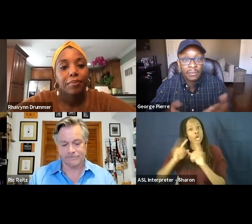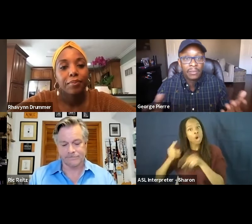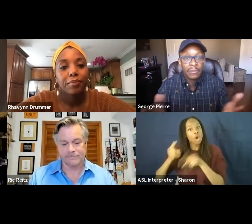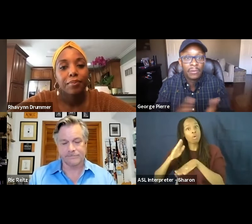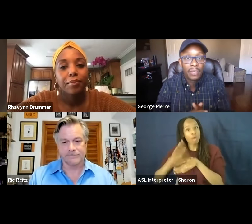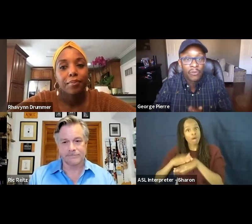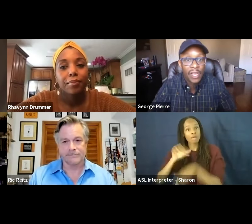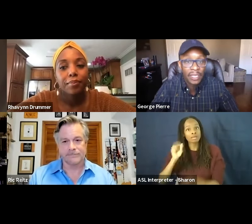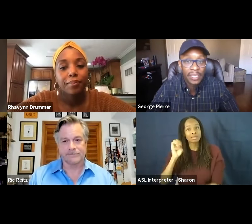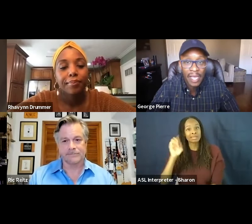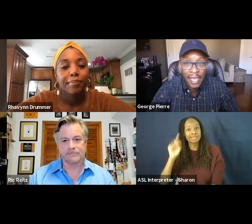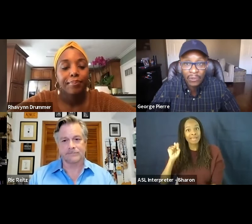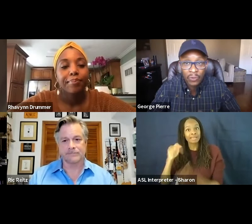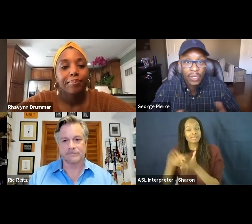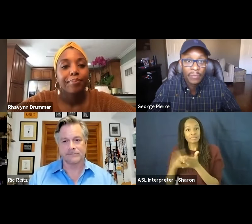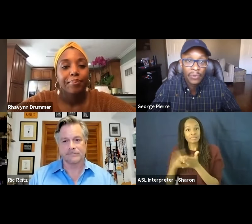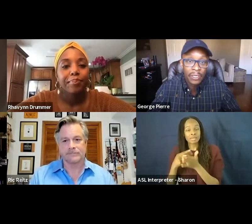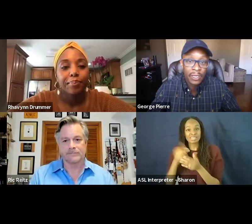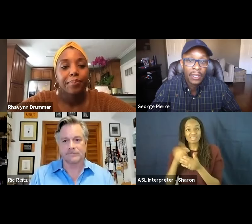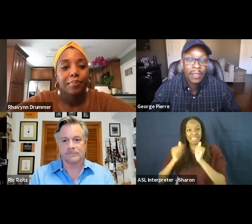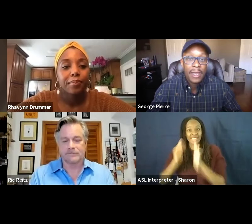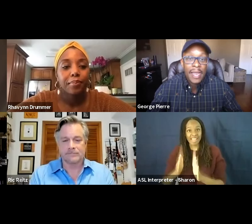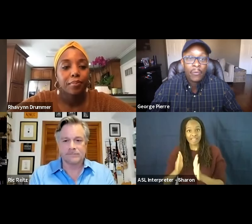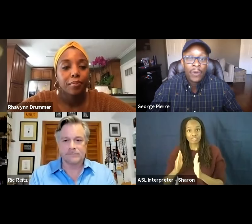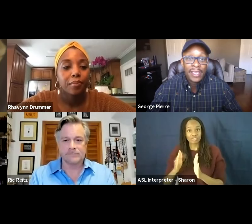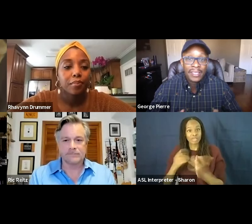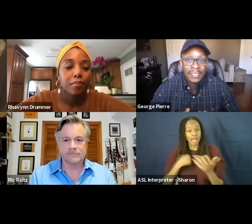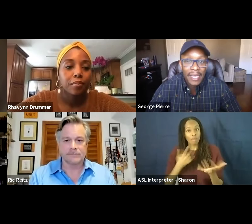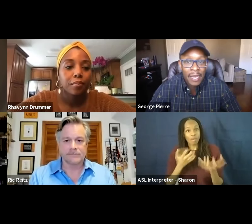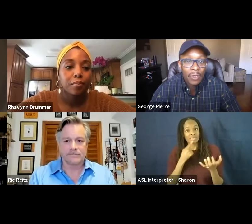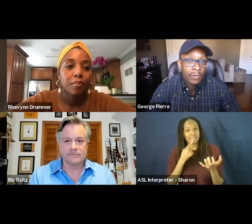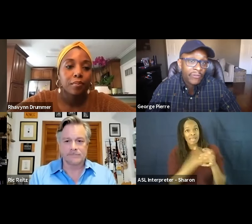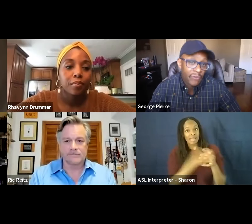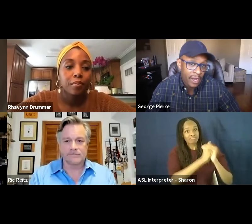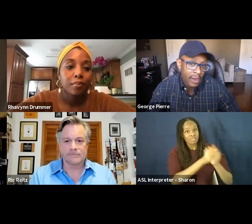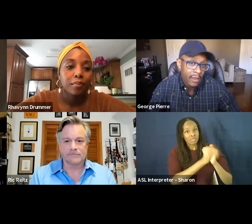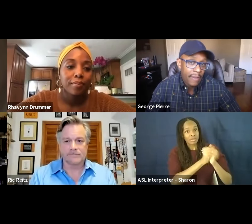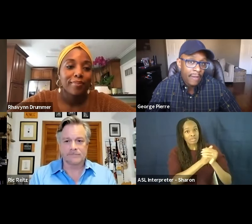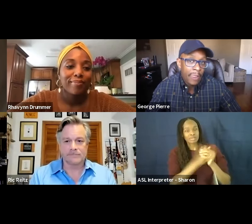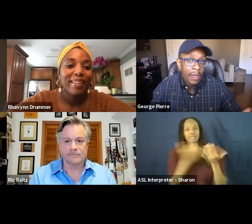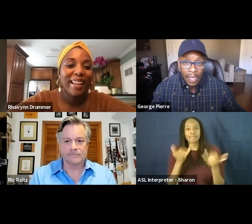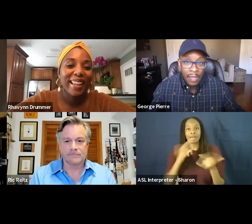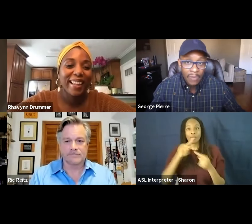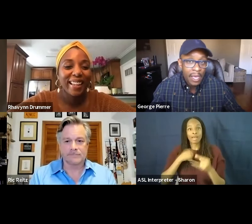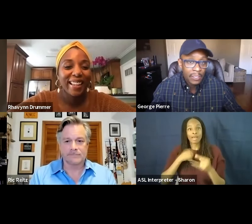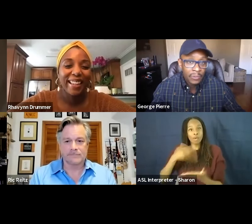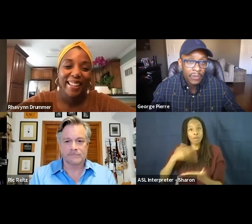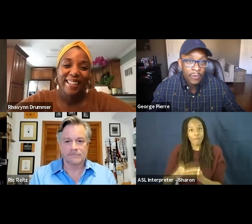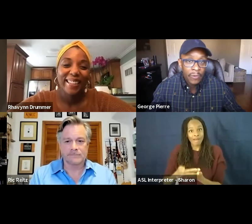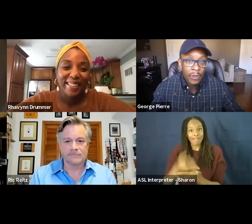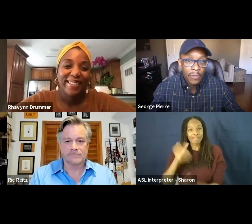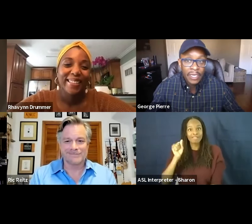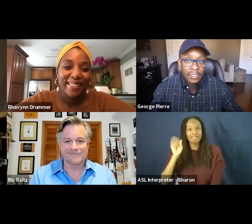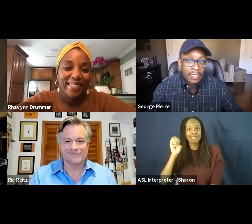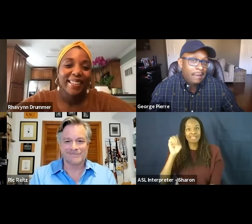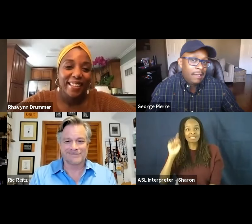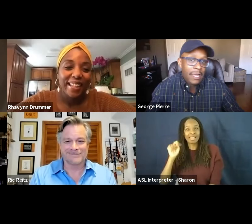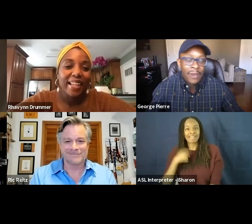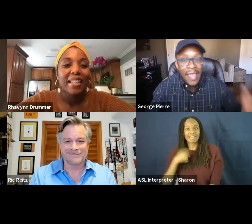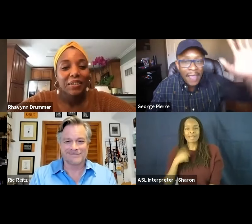and congratulate the actors who got booked. Now, when I get to set, I'm a little afraid. I'll be honest with you, you know,